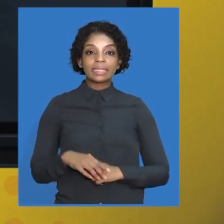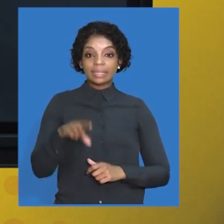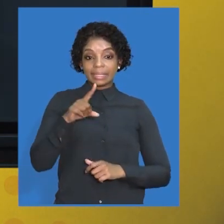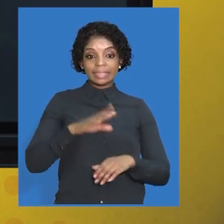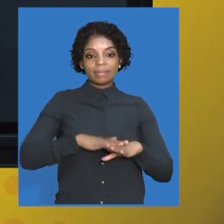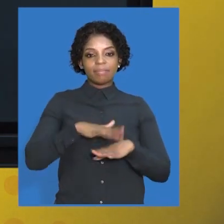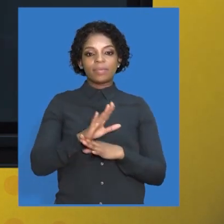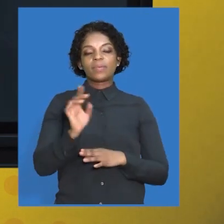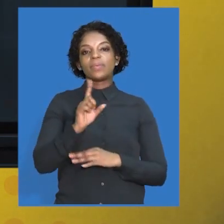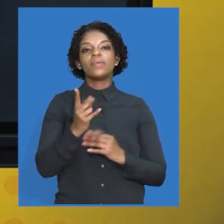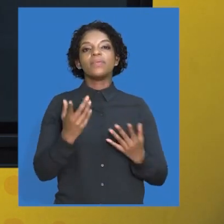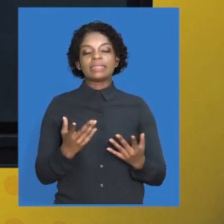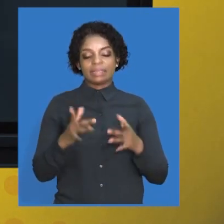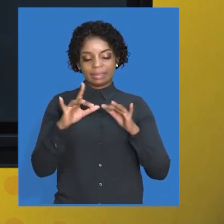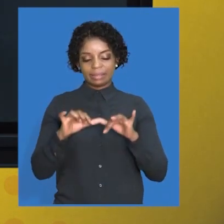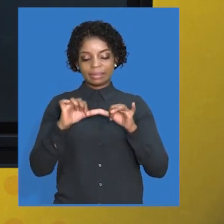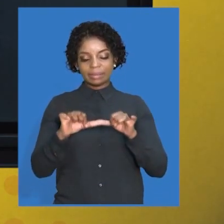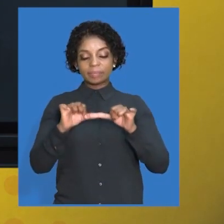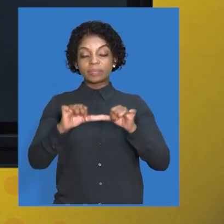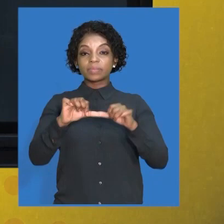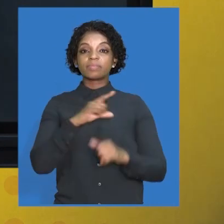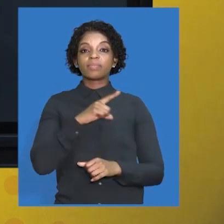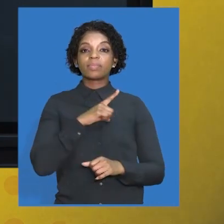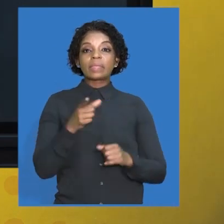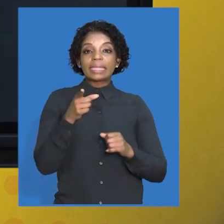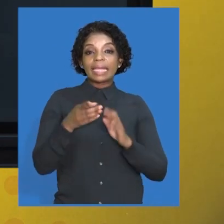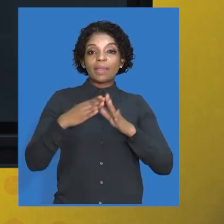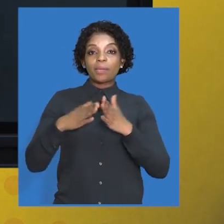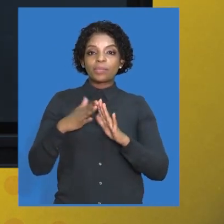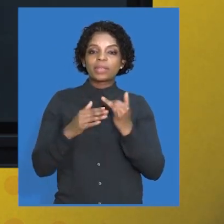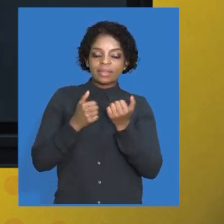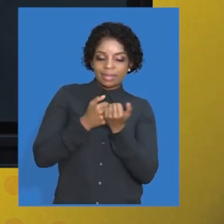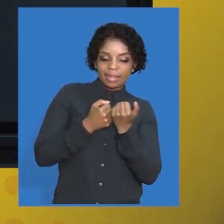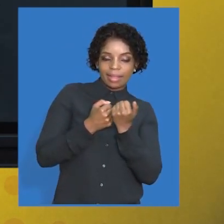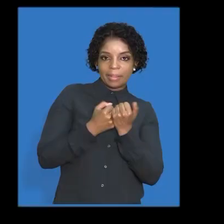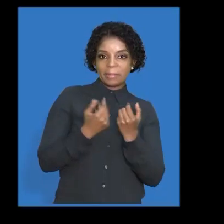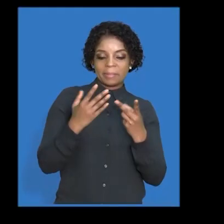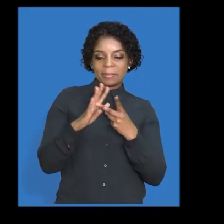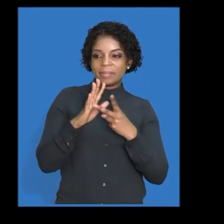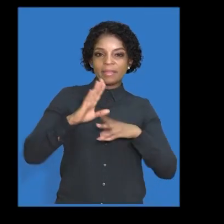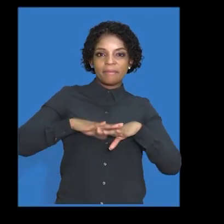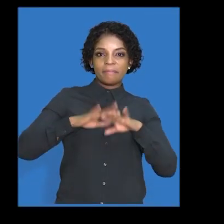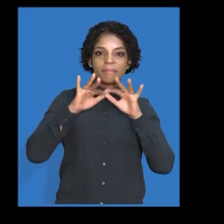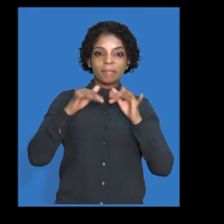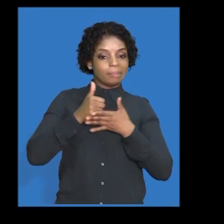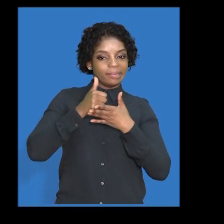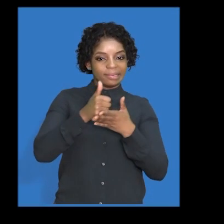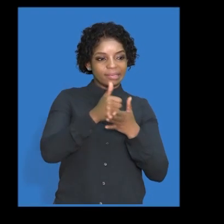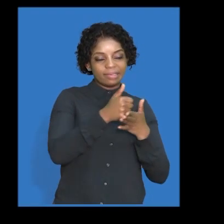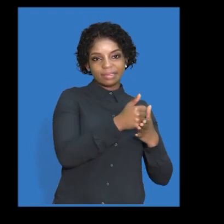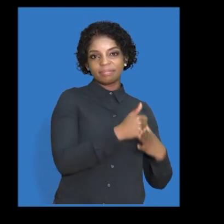and profitability because now the community is going to support us, and other people will want to support